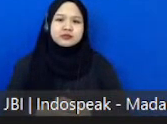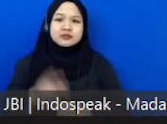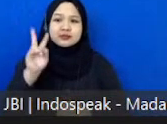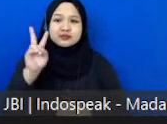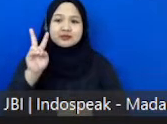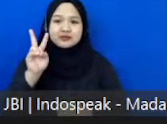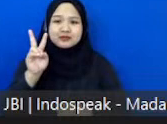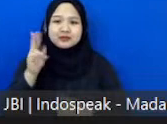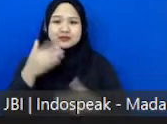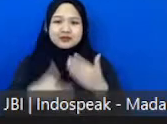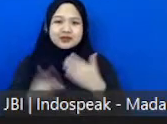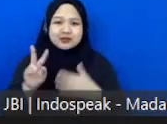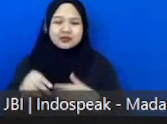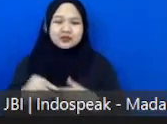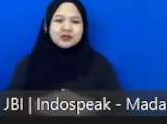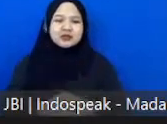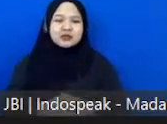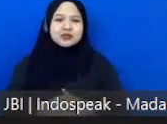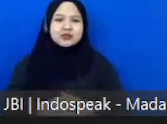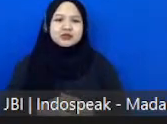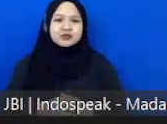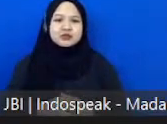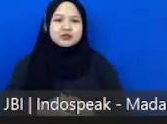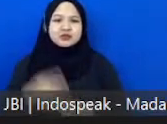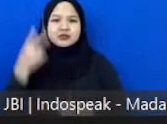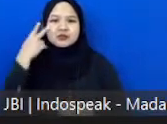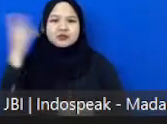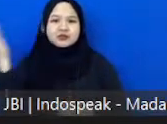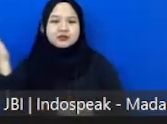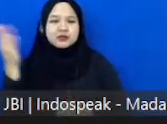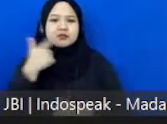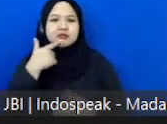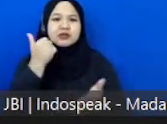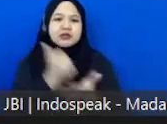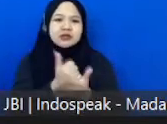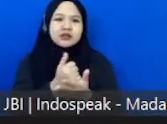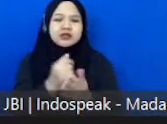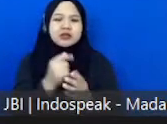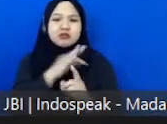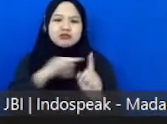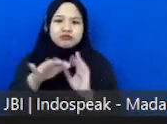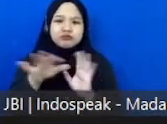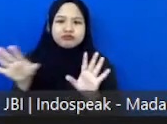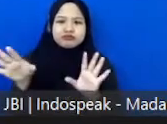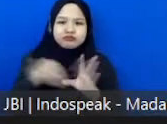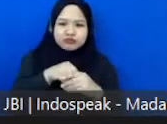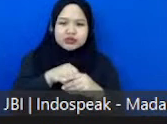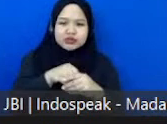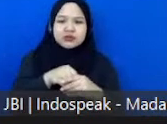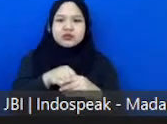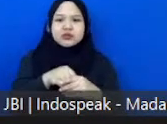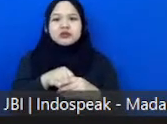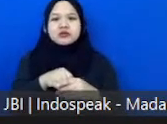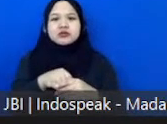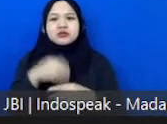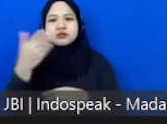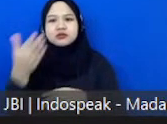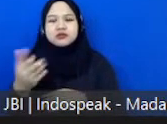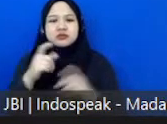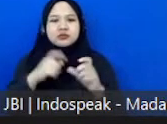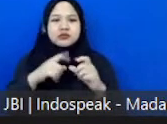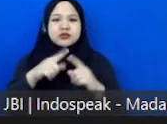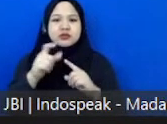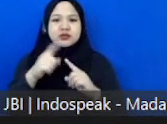possible. And this is just to show you the importance of engaging community. And I'll head over to Pasalo to give kind